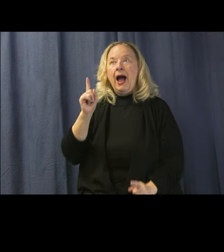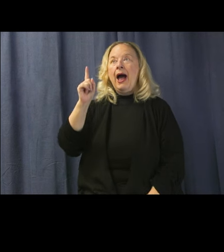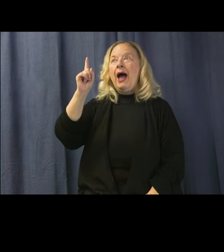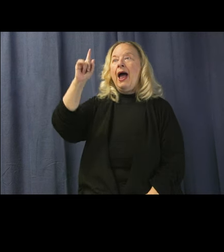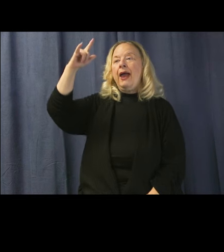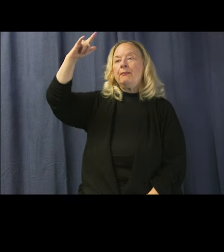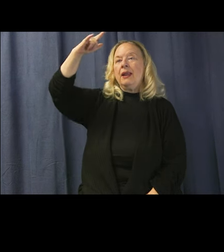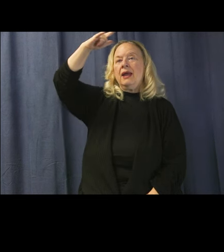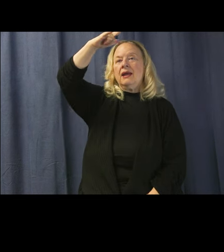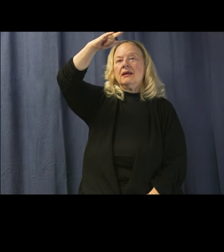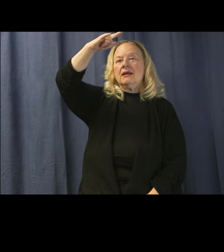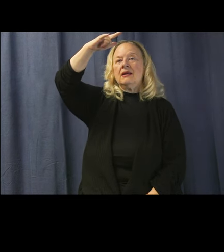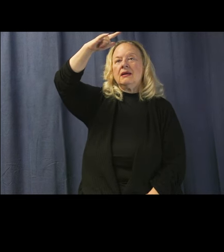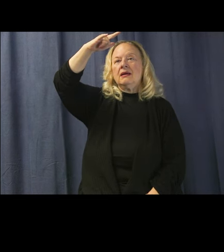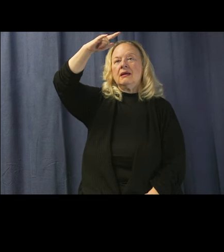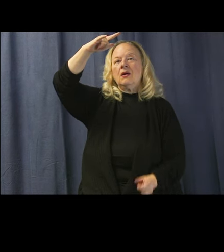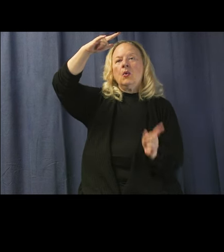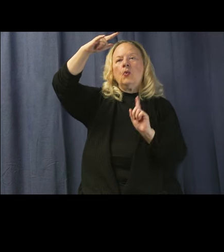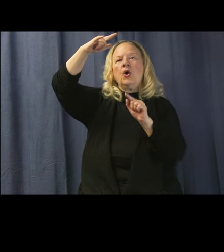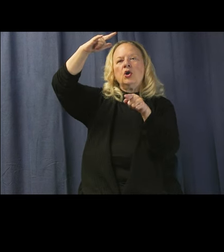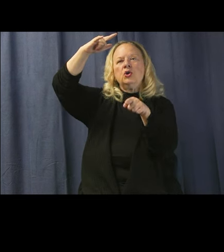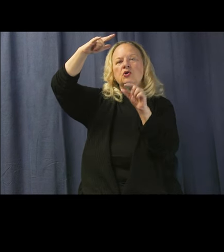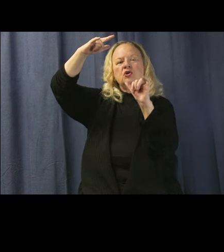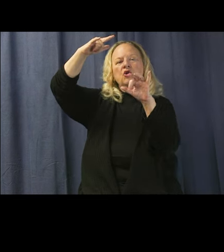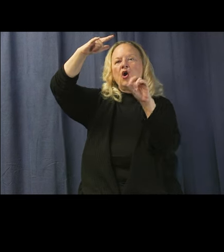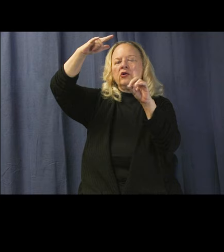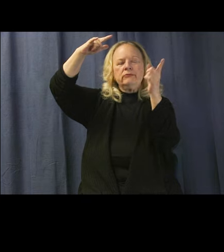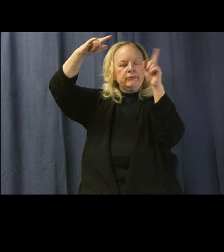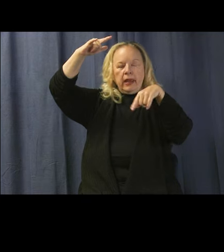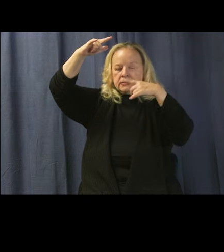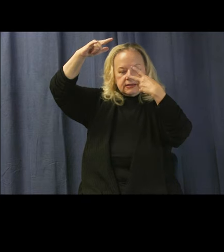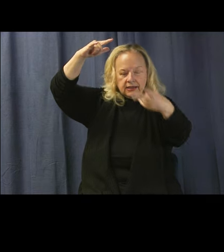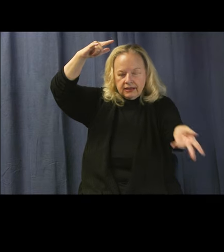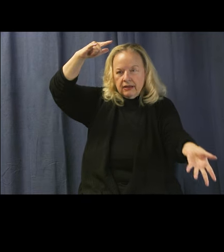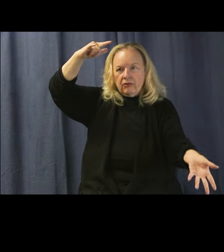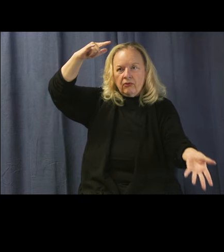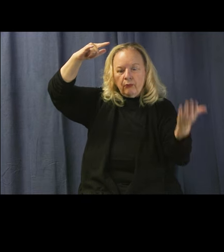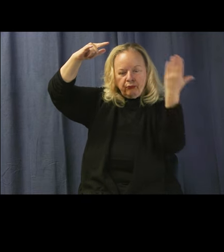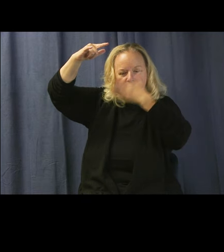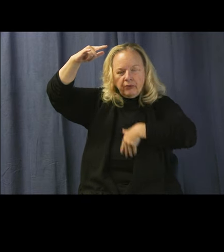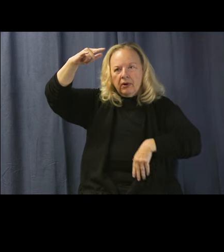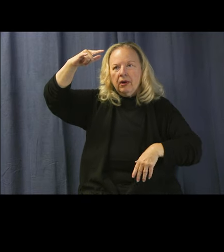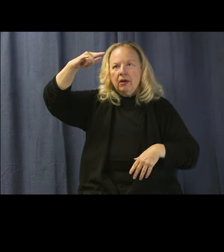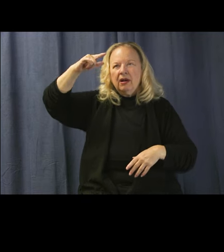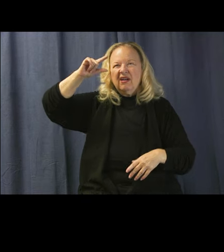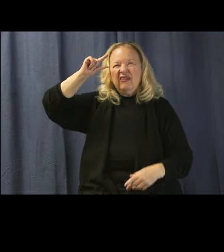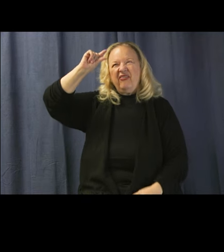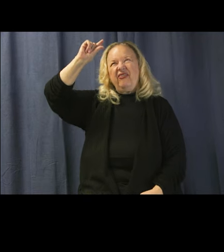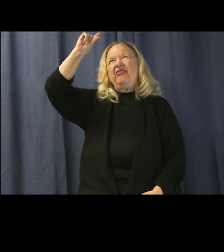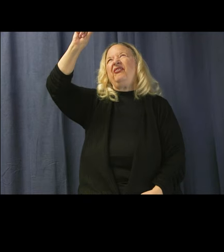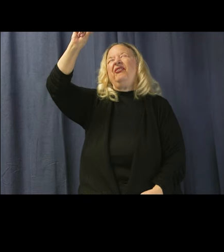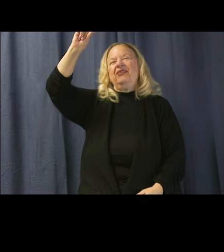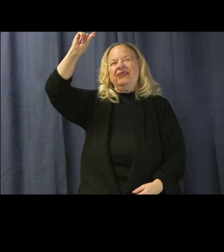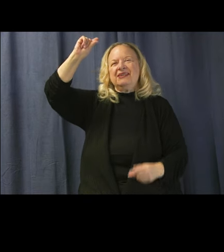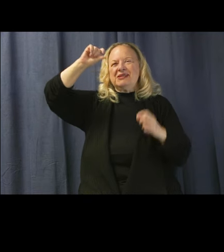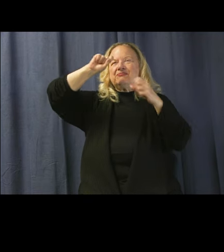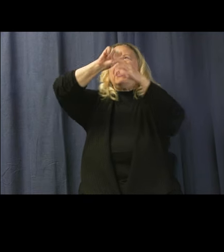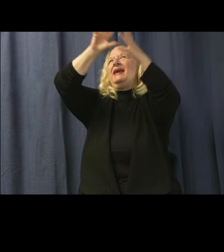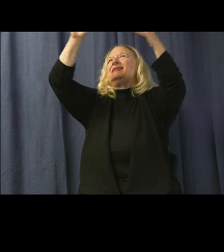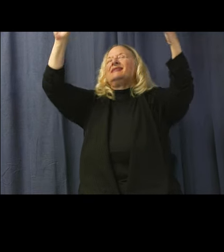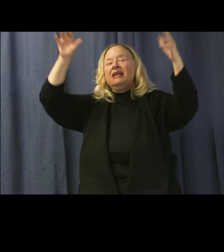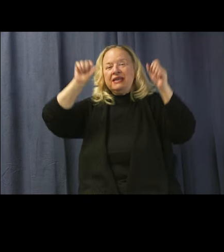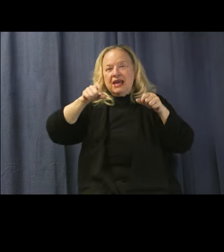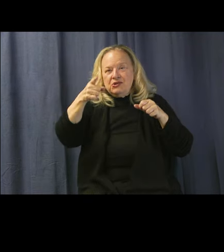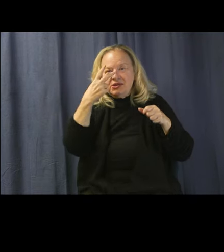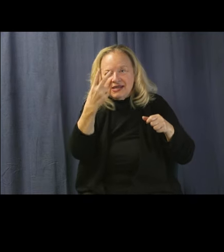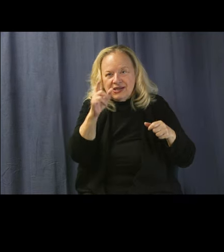high in an airplane? Where's your yard? Where are you? All right, well, let's go a little bit further. Here you are. You run into outer